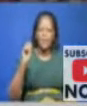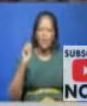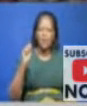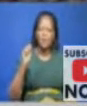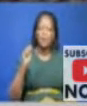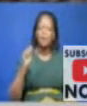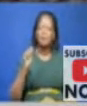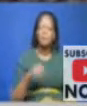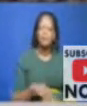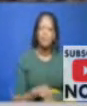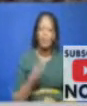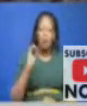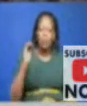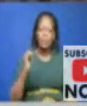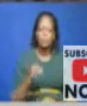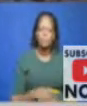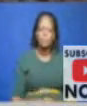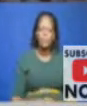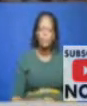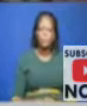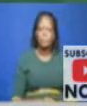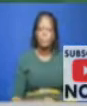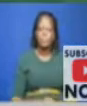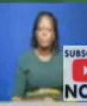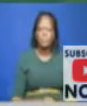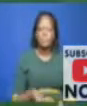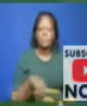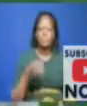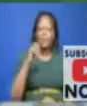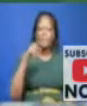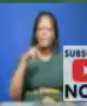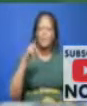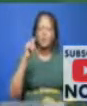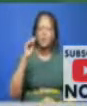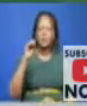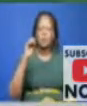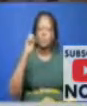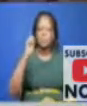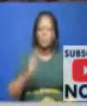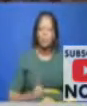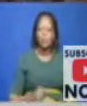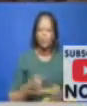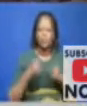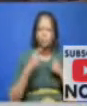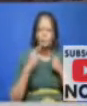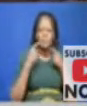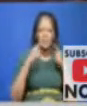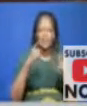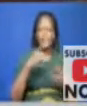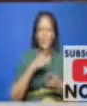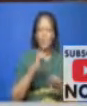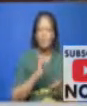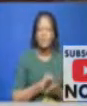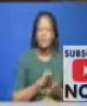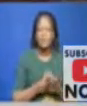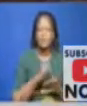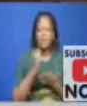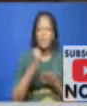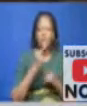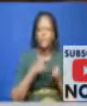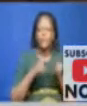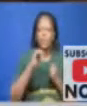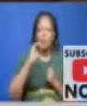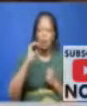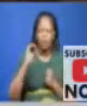Emase Mary, MP Teso South. And Mr. Speaker, I want to declare my interest that the nominees from my